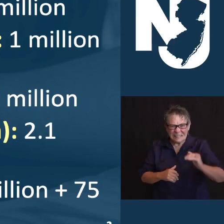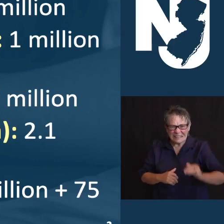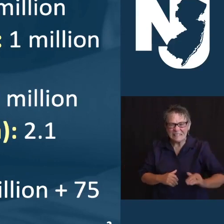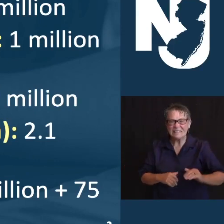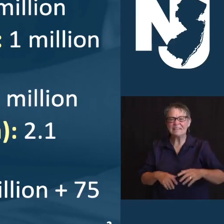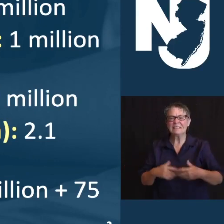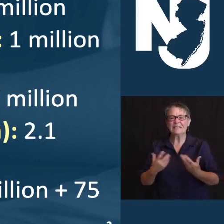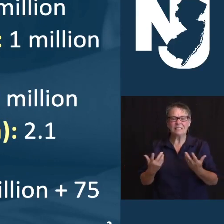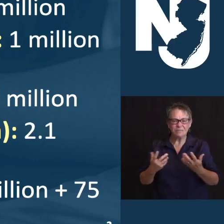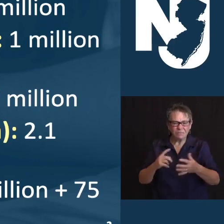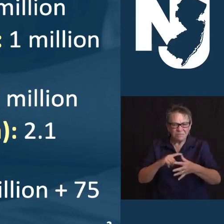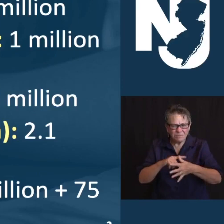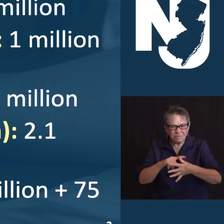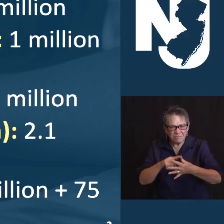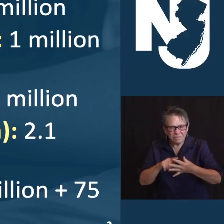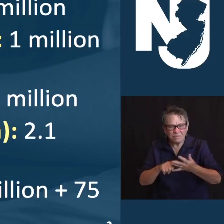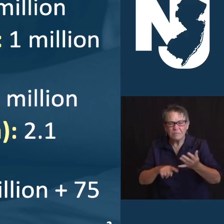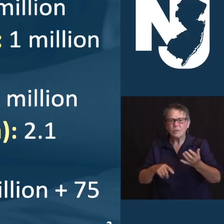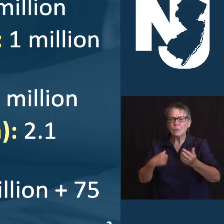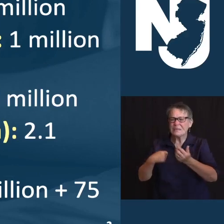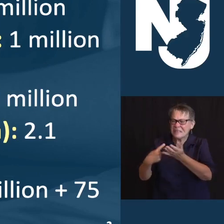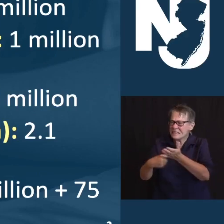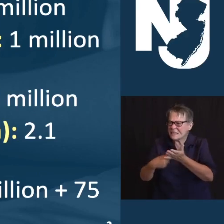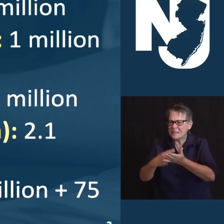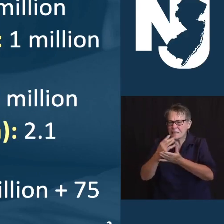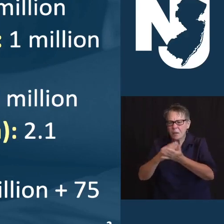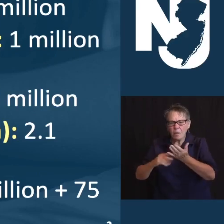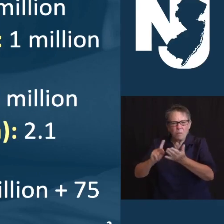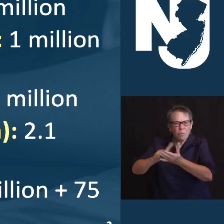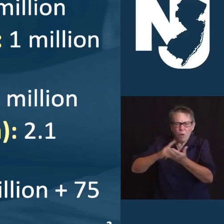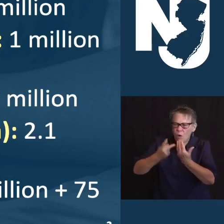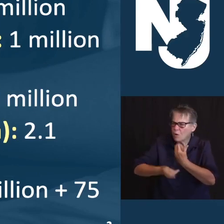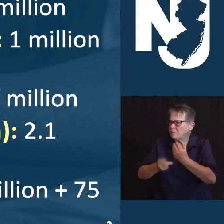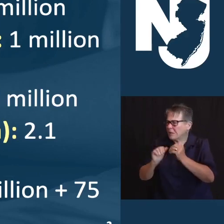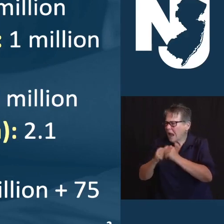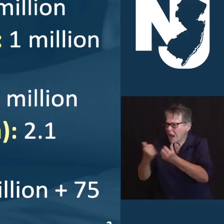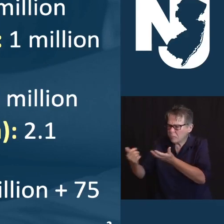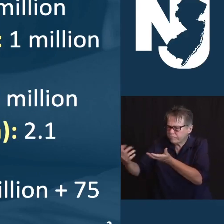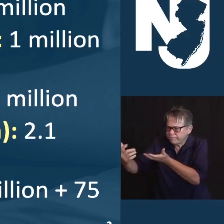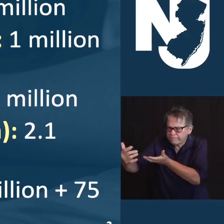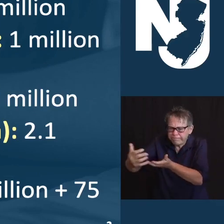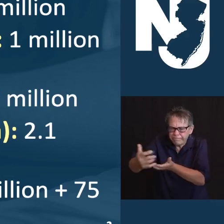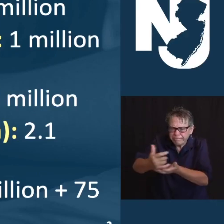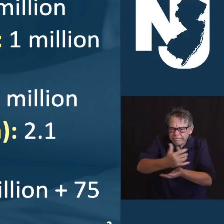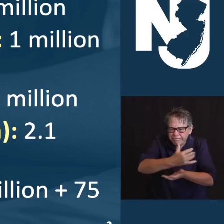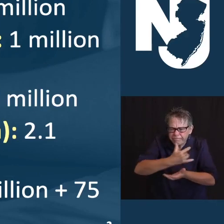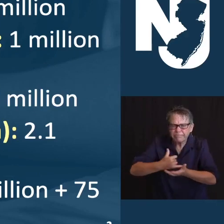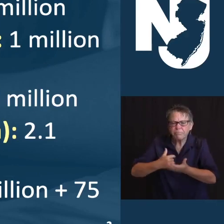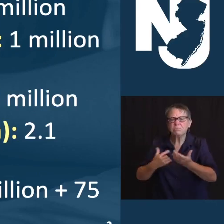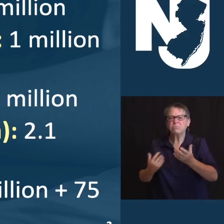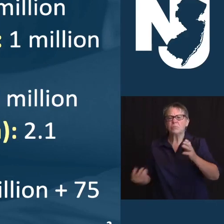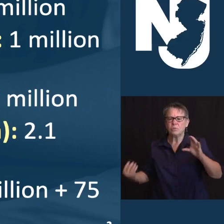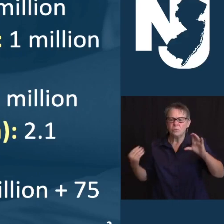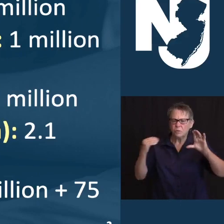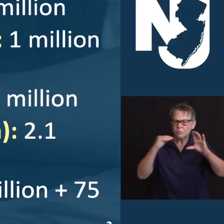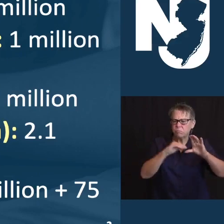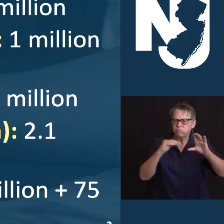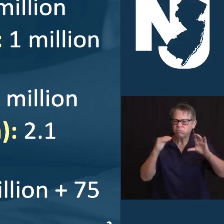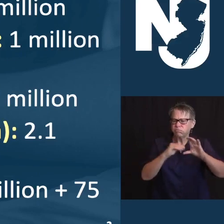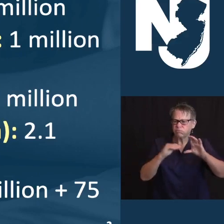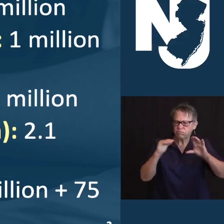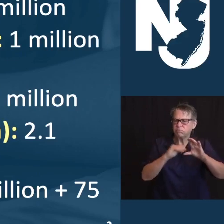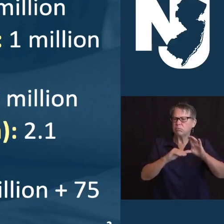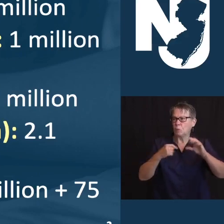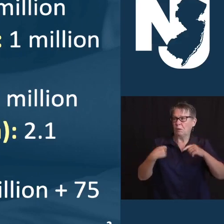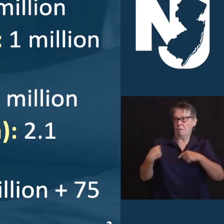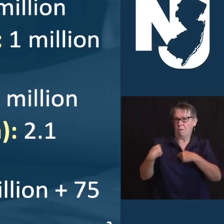the PPE we will need to have a strong 3-month supply in our own state strategic stockpile.